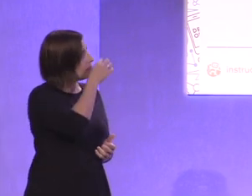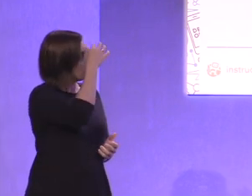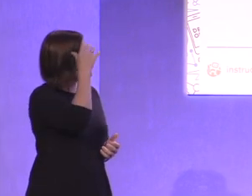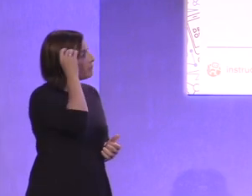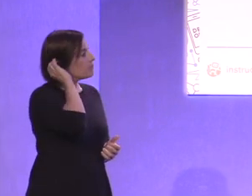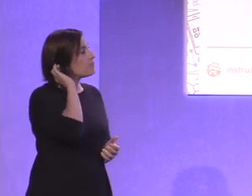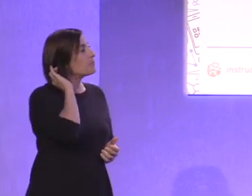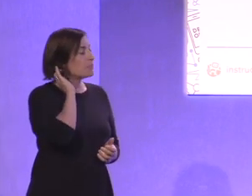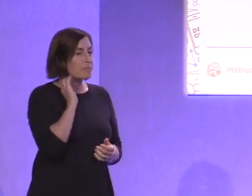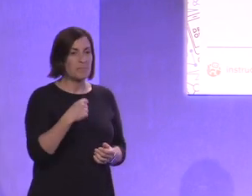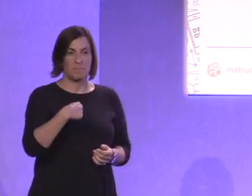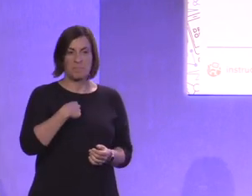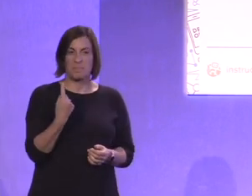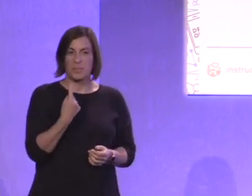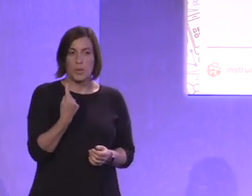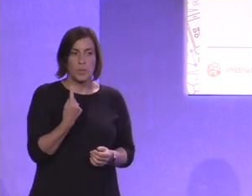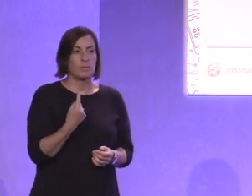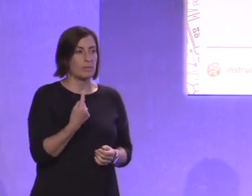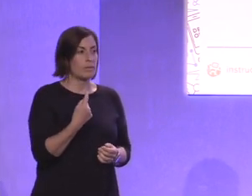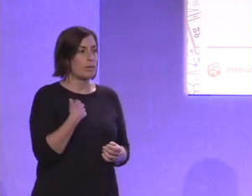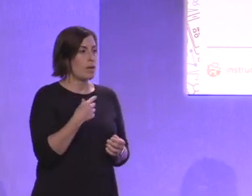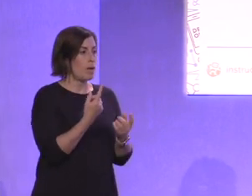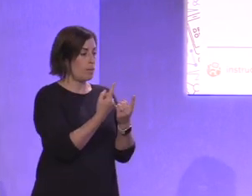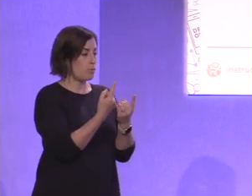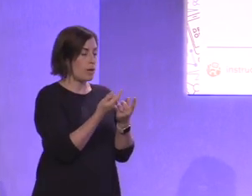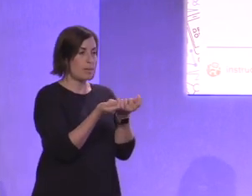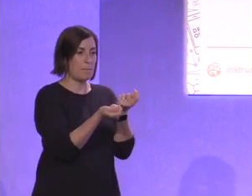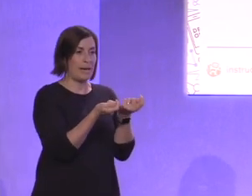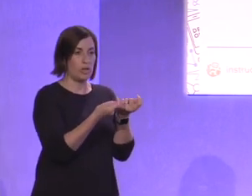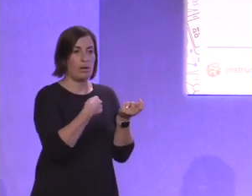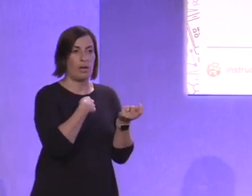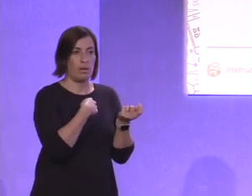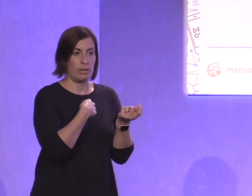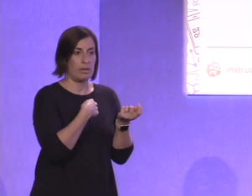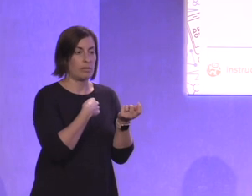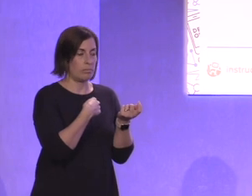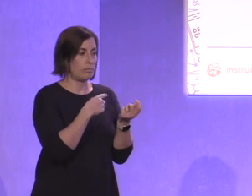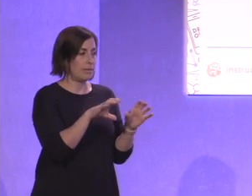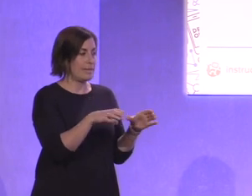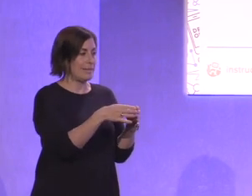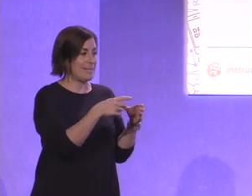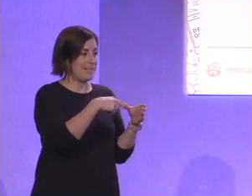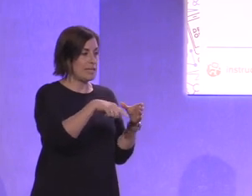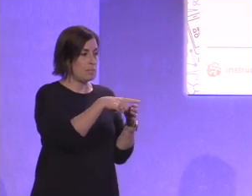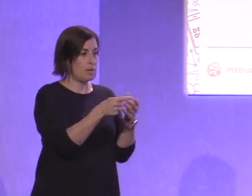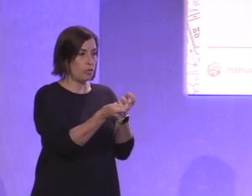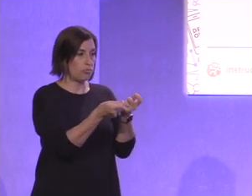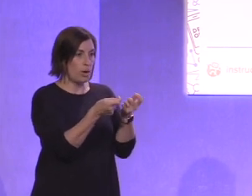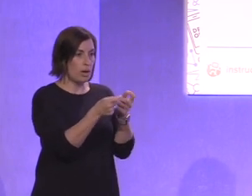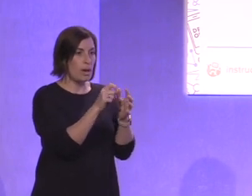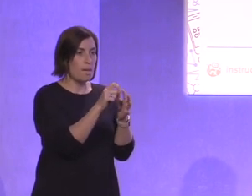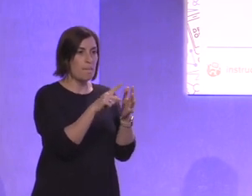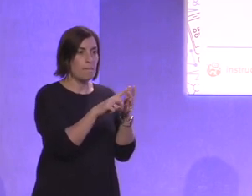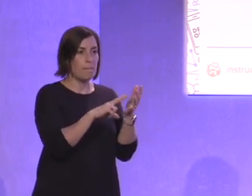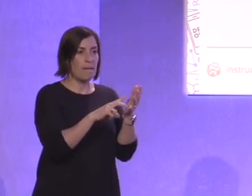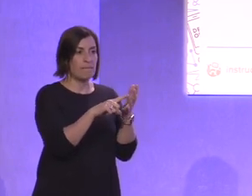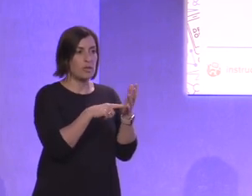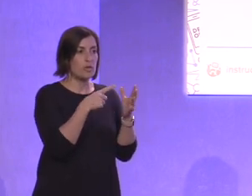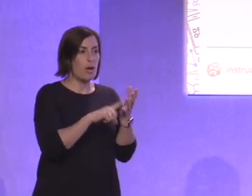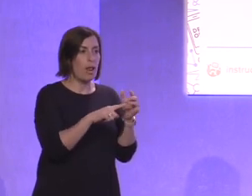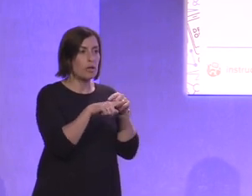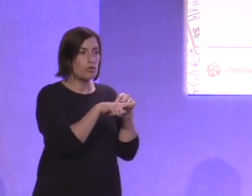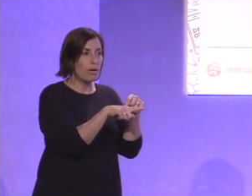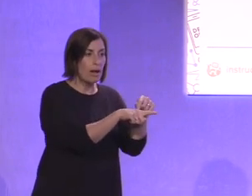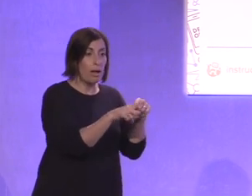So who am I? So I am the product manager for the team that runs Pivotal Tracker. Has anyone here heard of